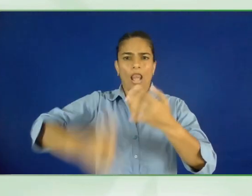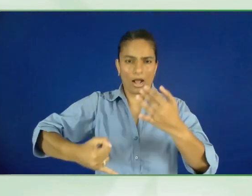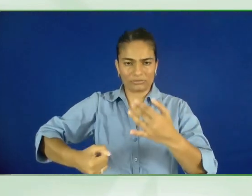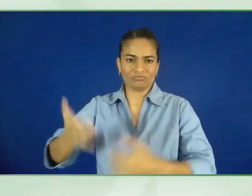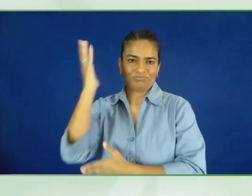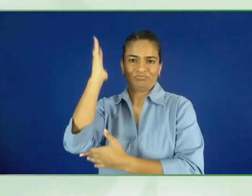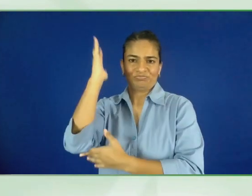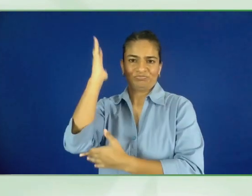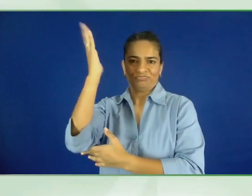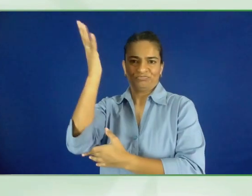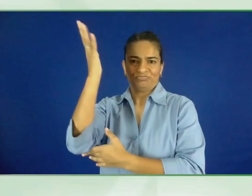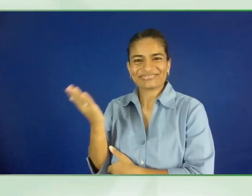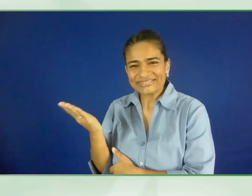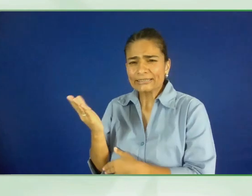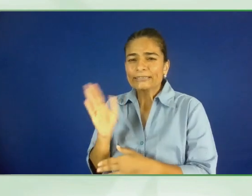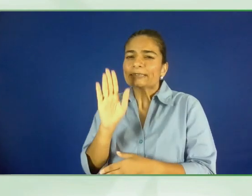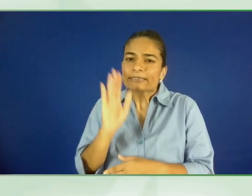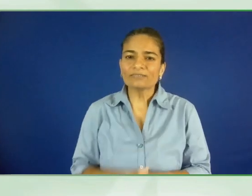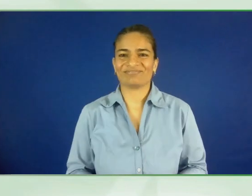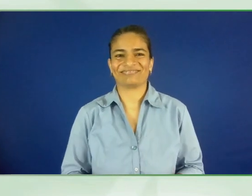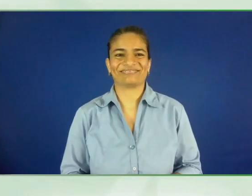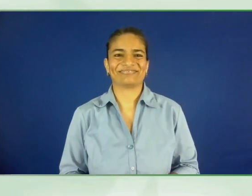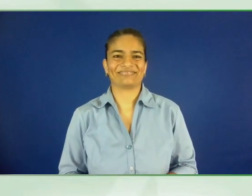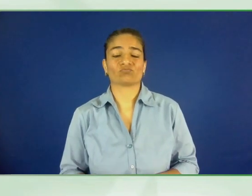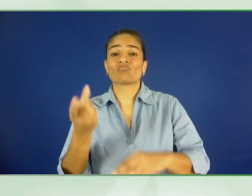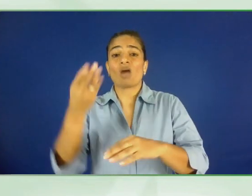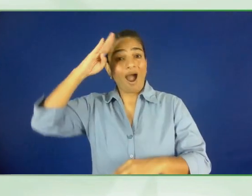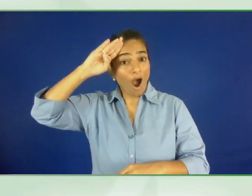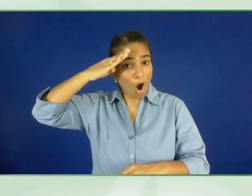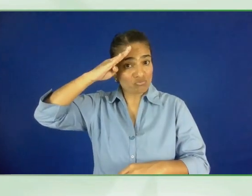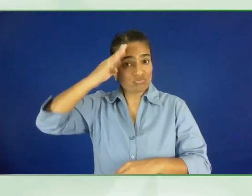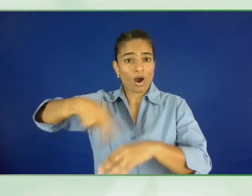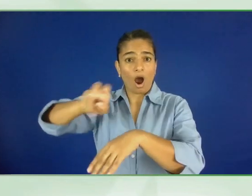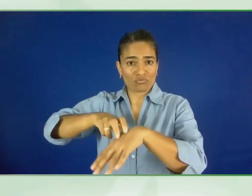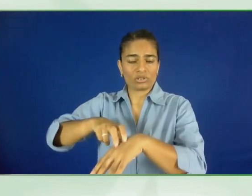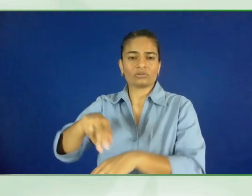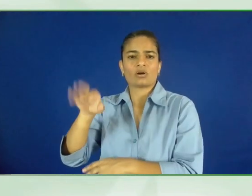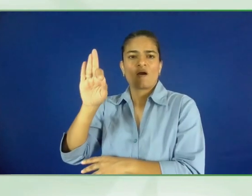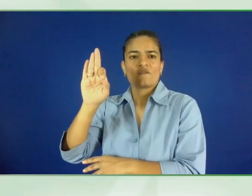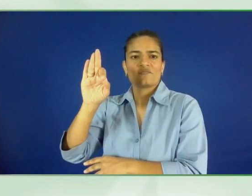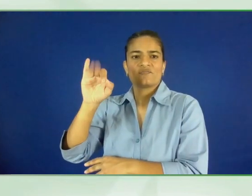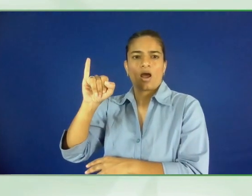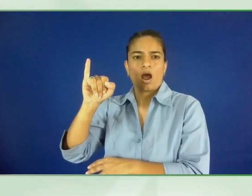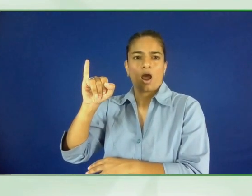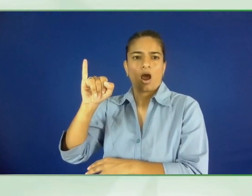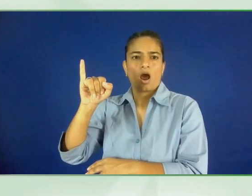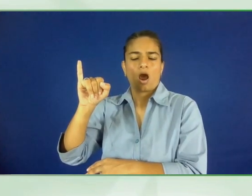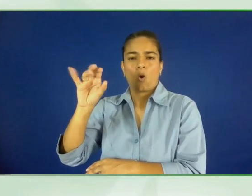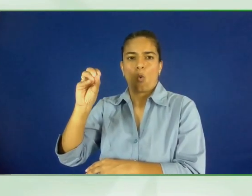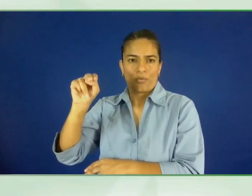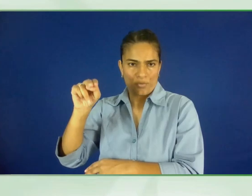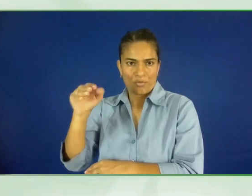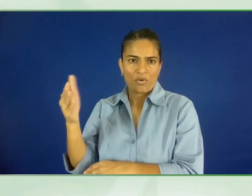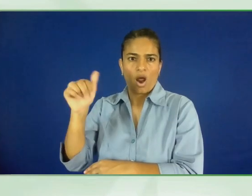coming from Ireland. It is Fionn Angus. So Fionn, you are part of generation using technology